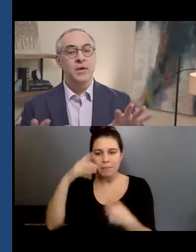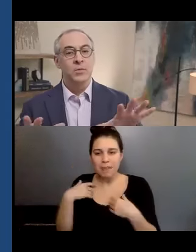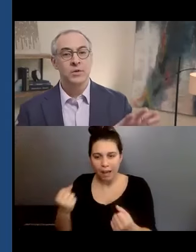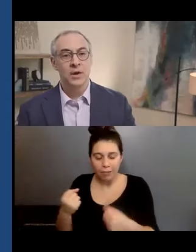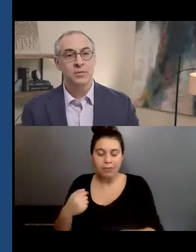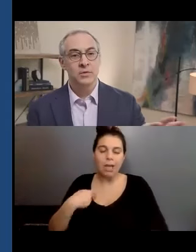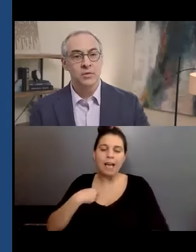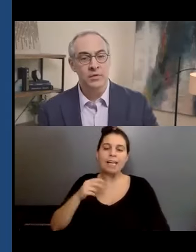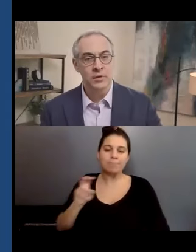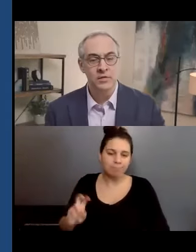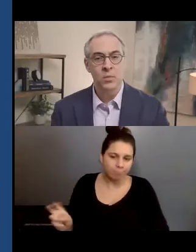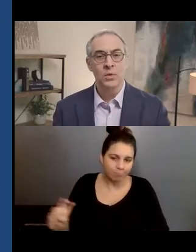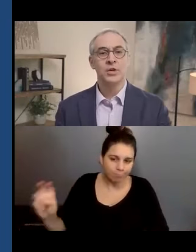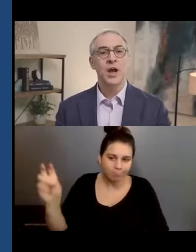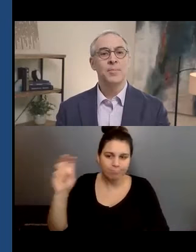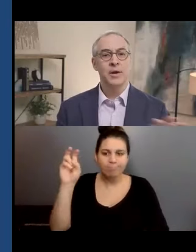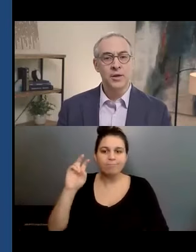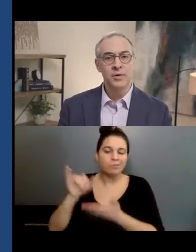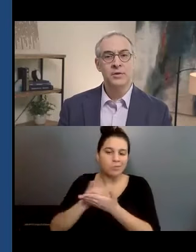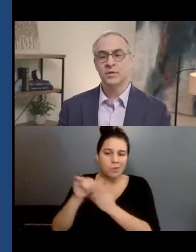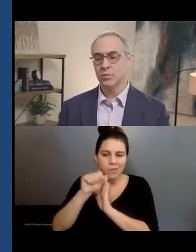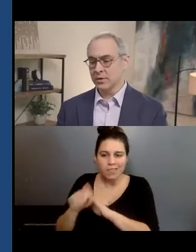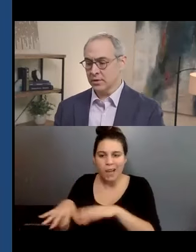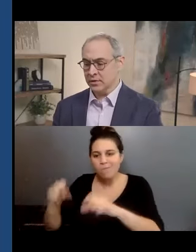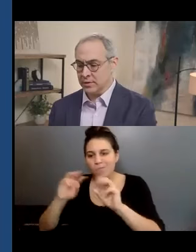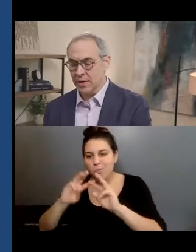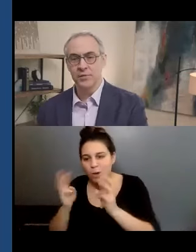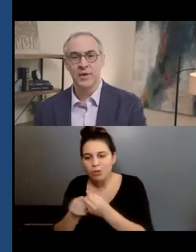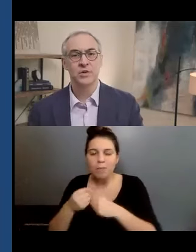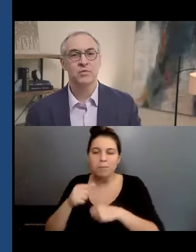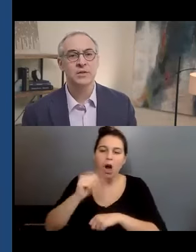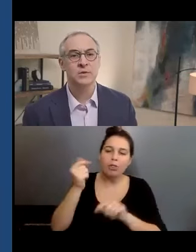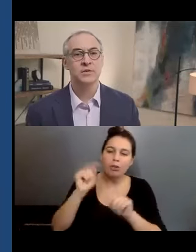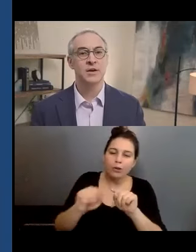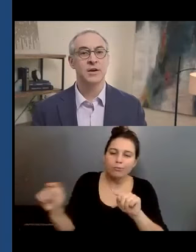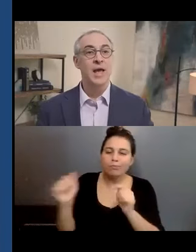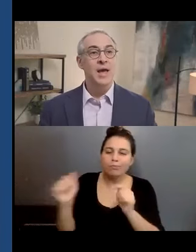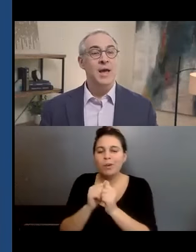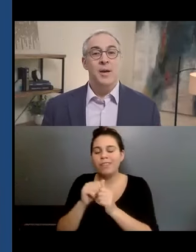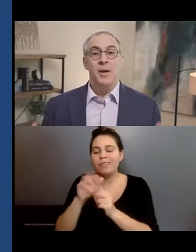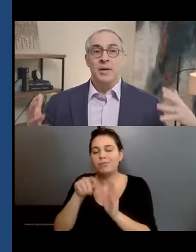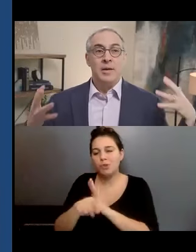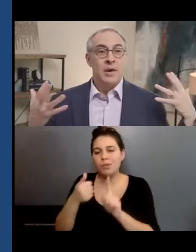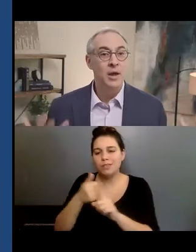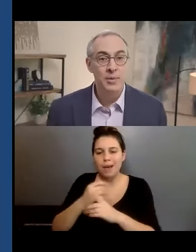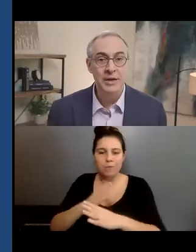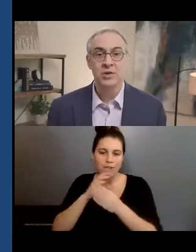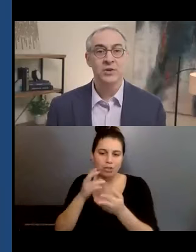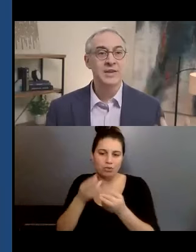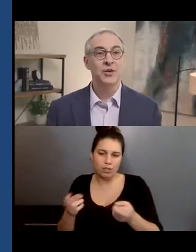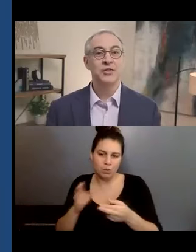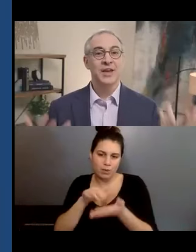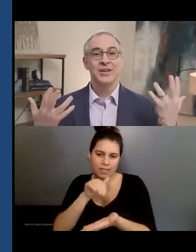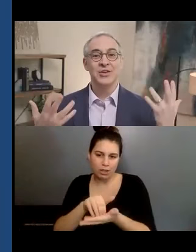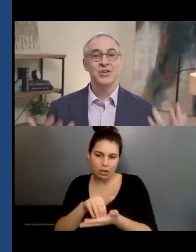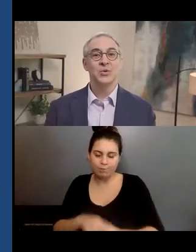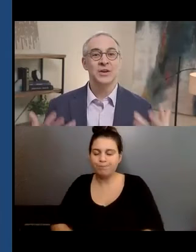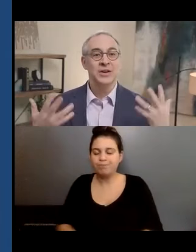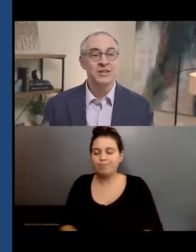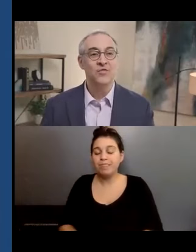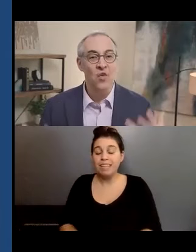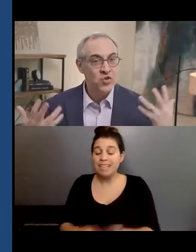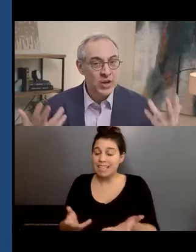state doing this workshop and others with the Suicide Prevention Resource Center. But it turns out that